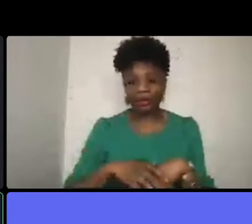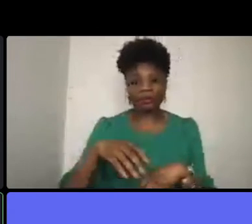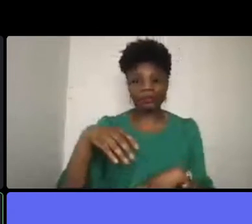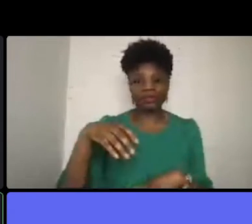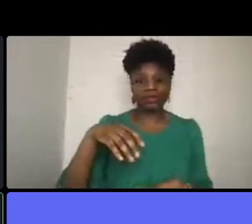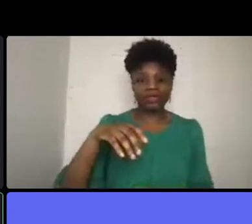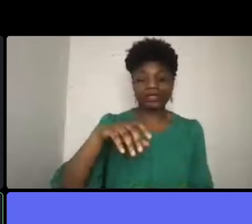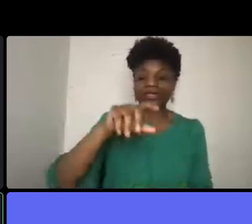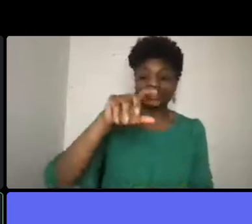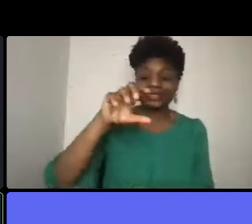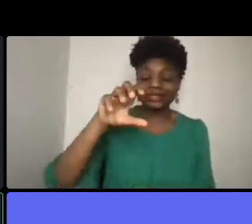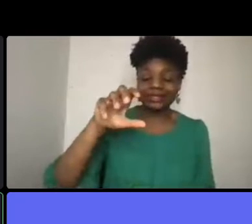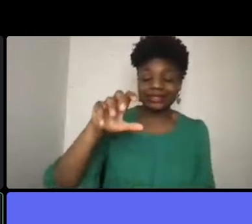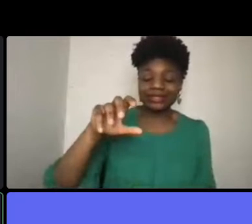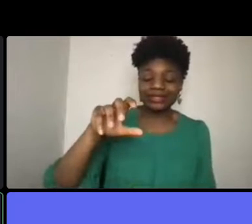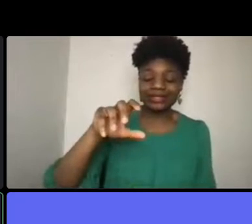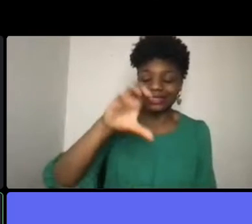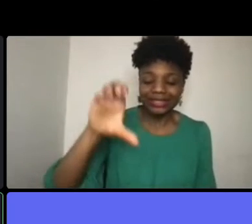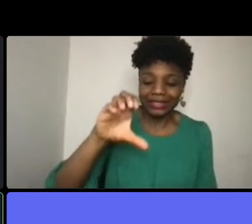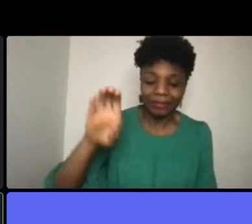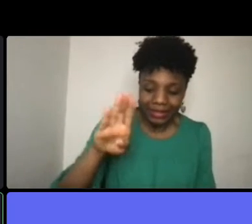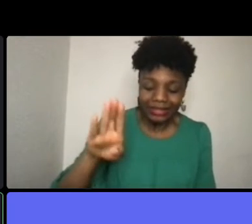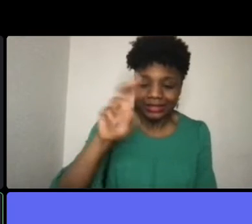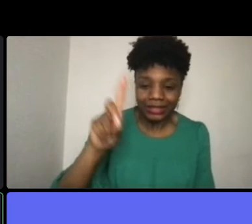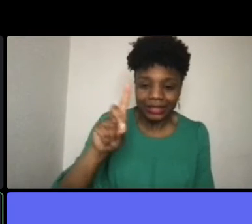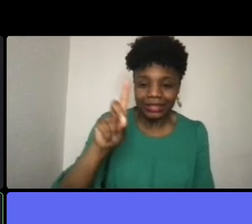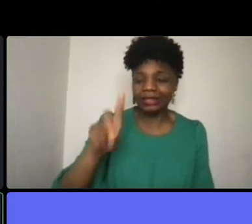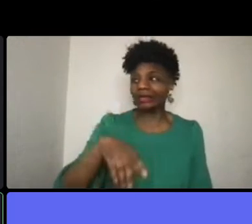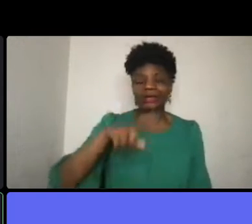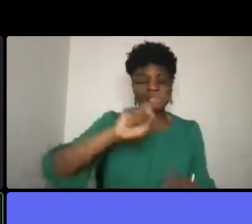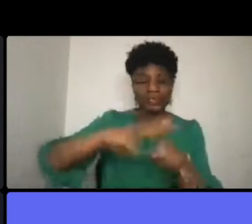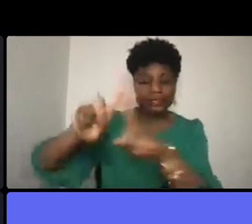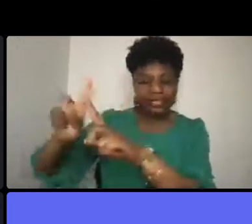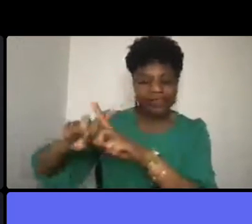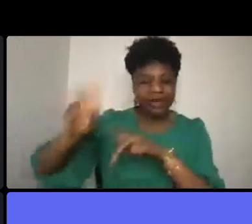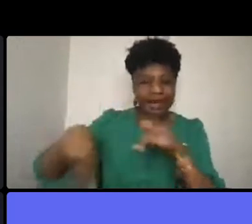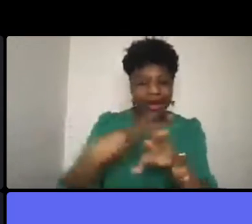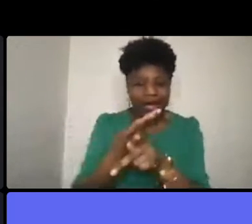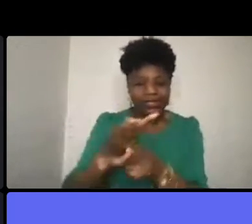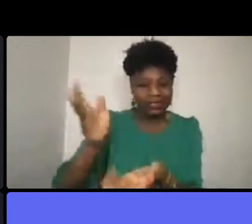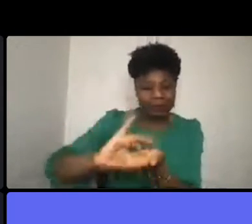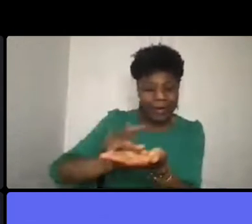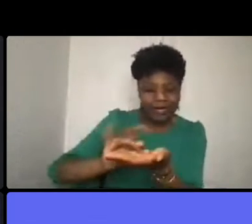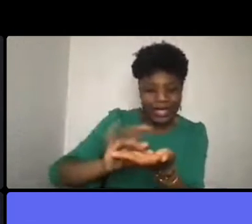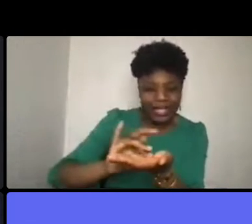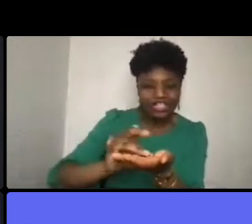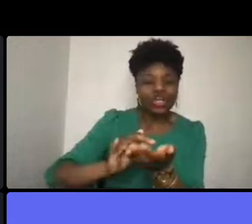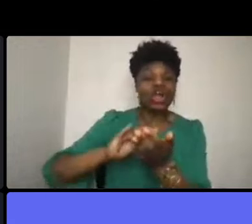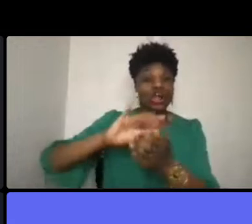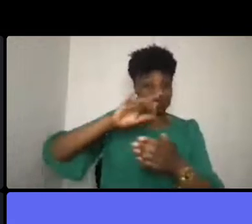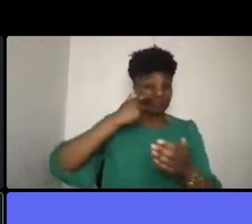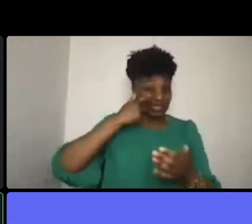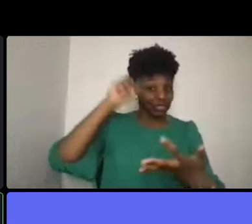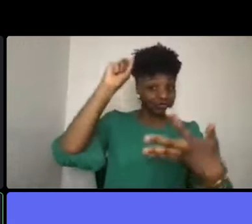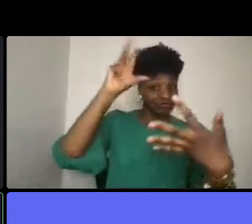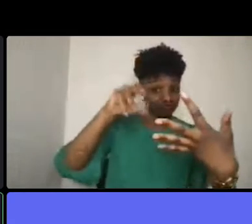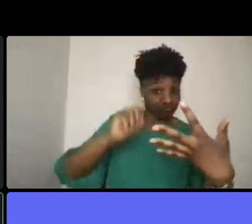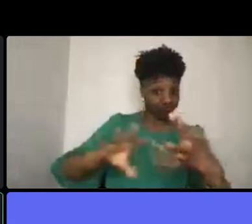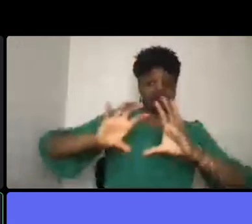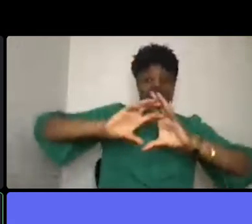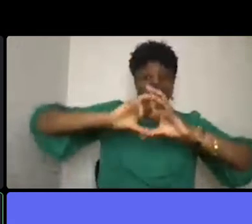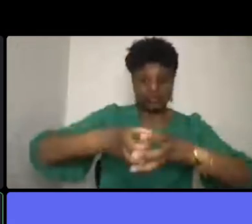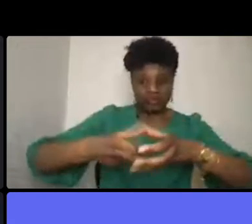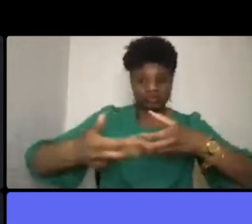THC, CBD, all of those under the category of CAM. that's fire. Now I gotta look deeper than that because